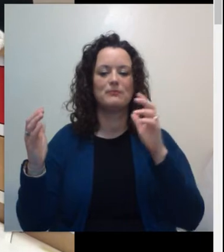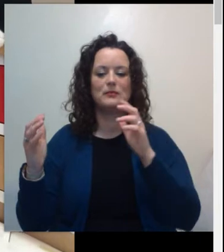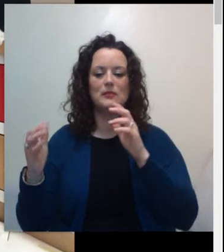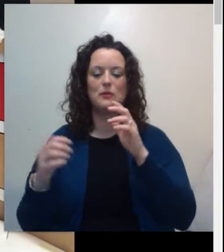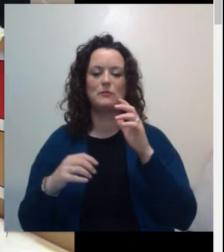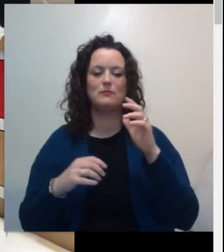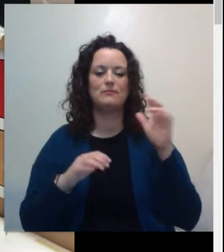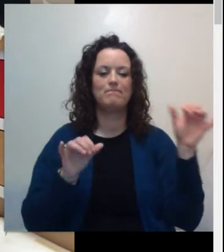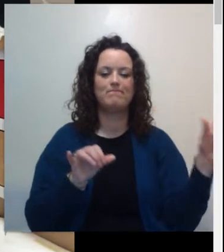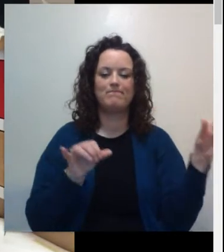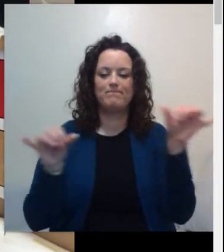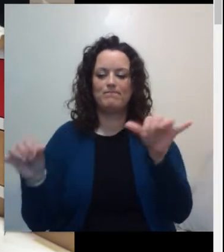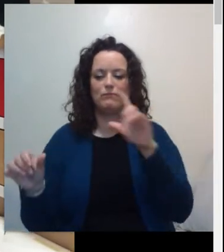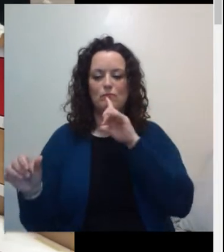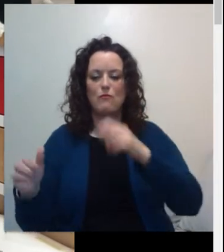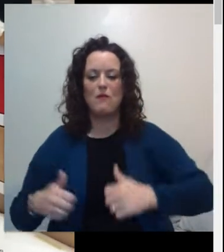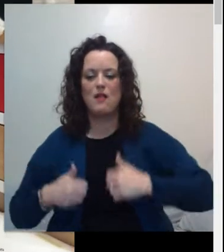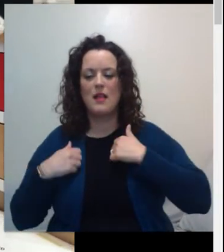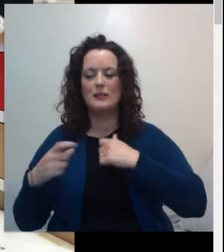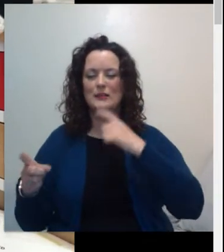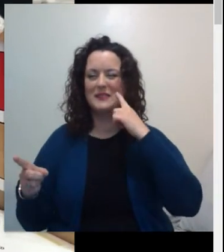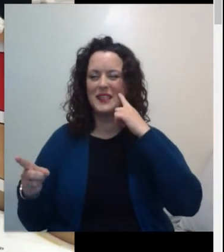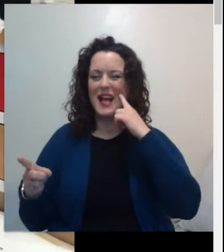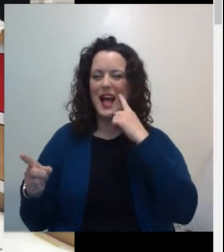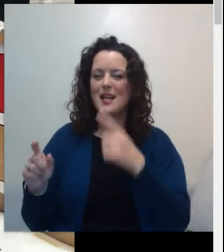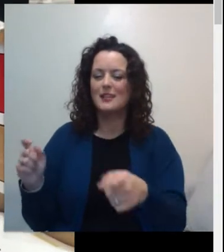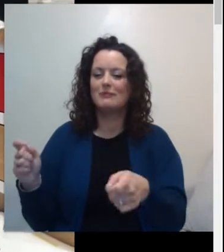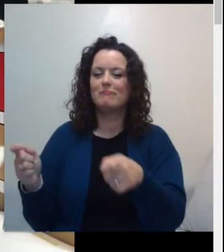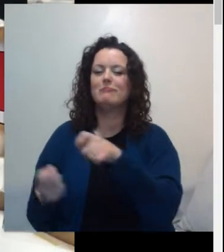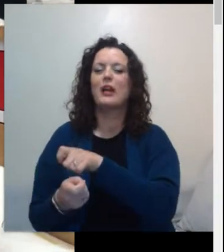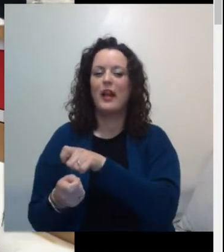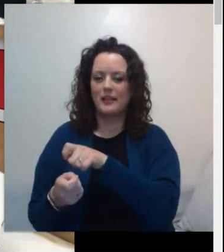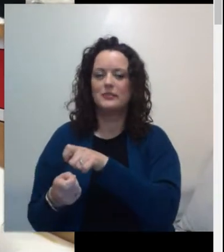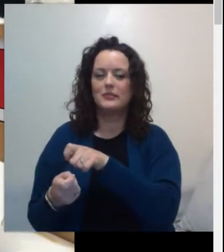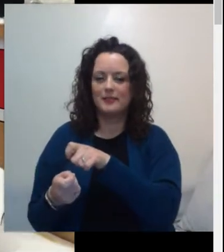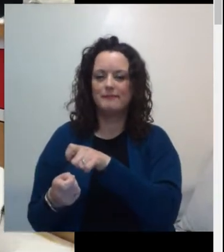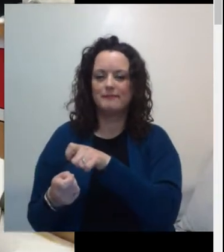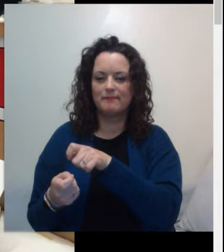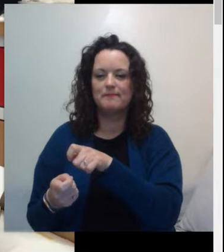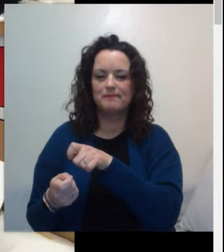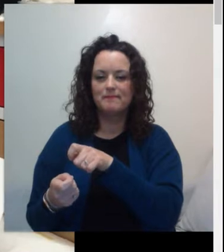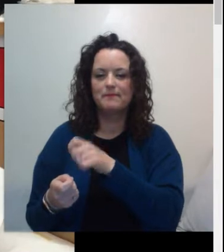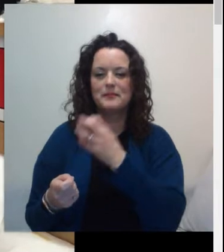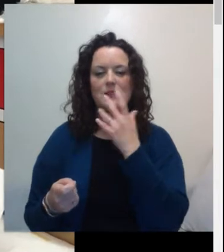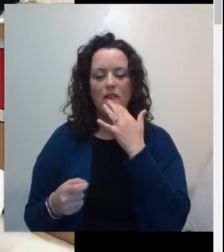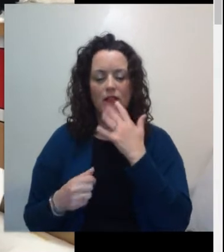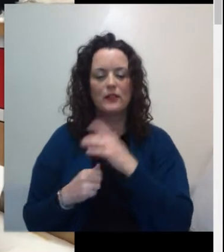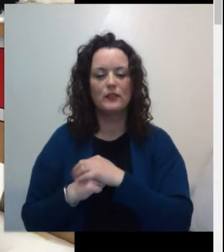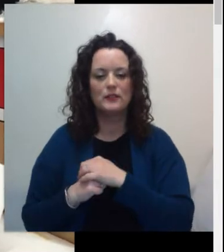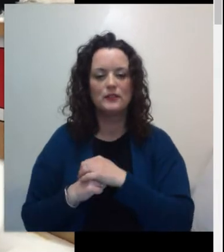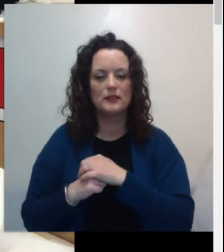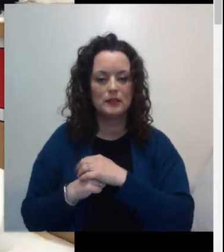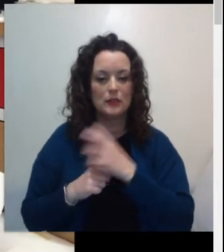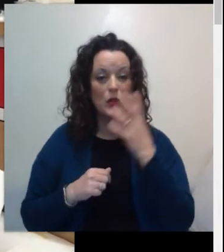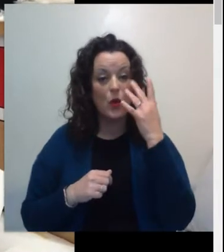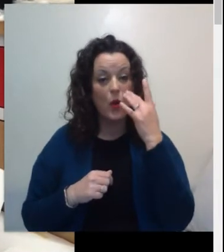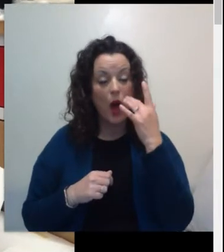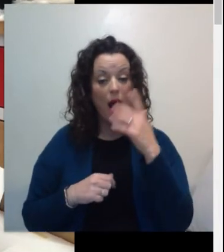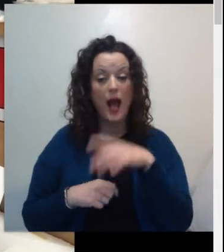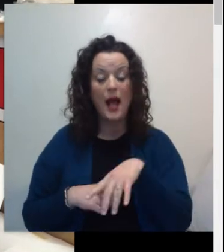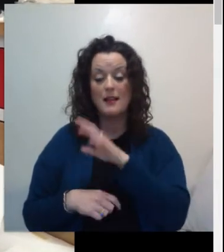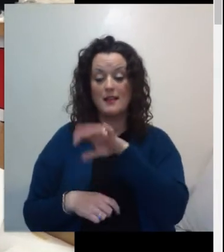So then I redid it, and I changed the colors of the characters so that they would